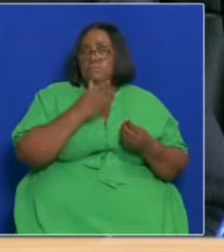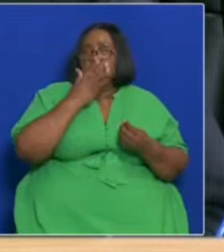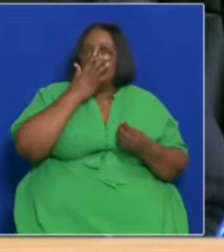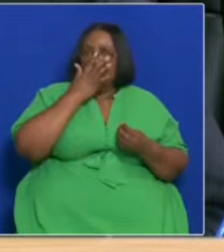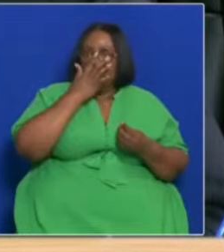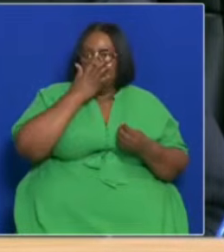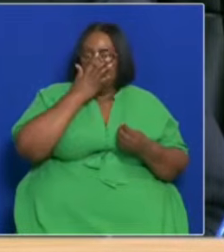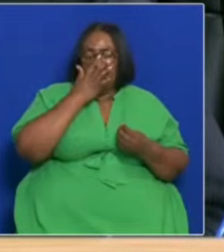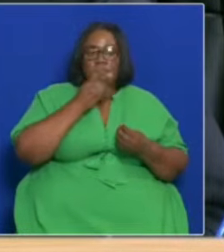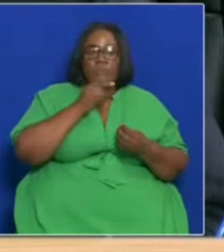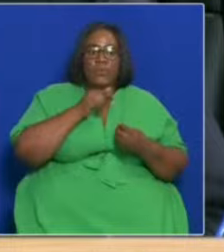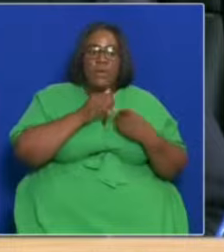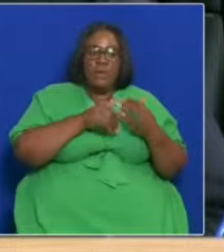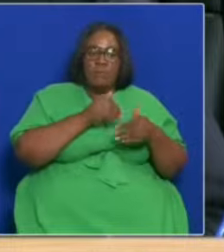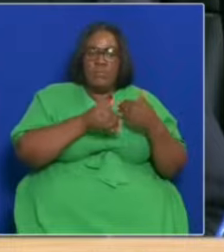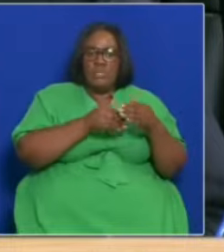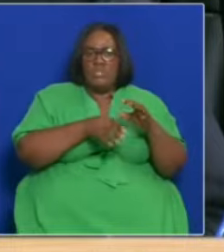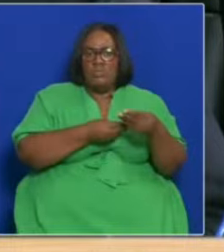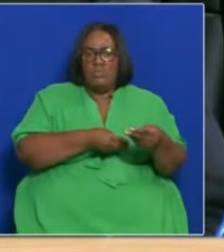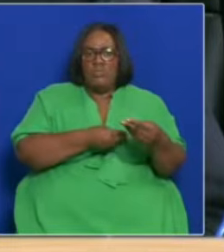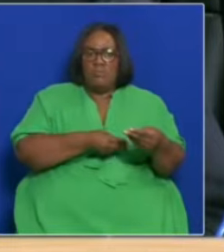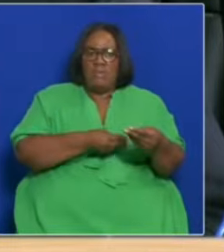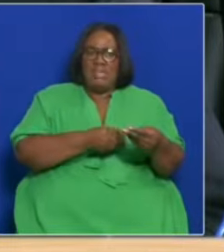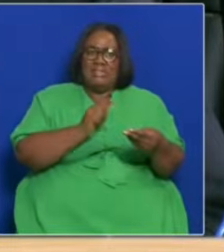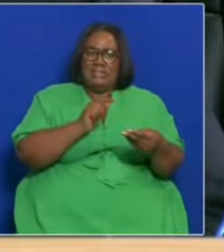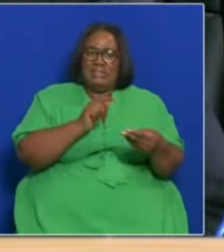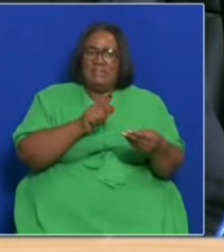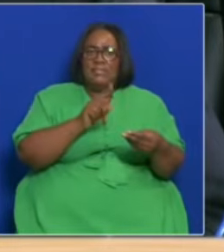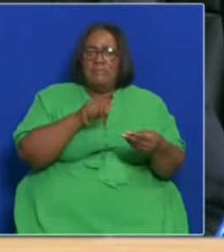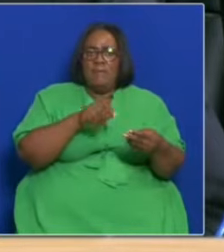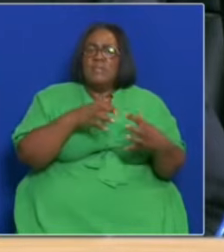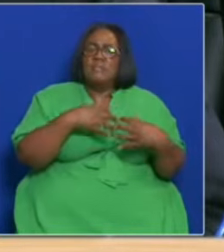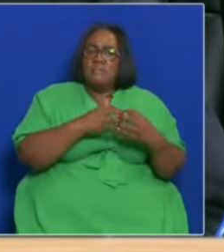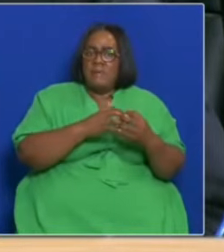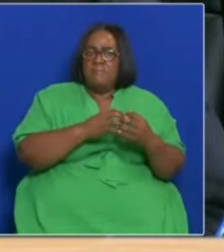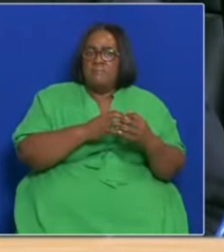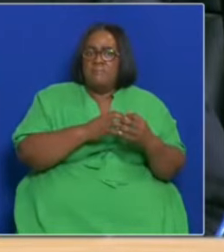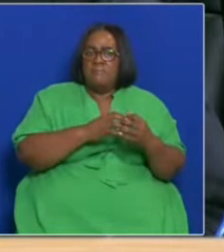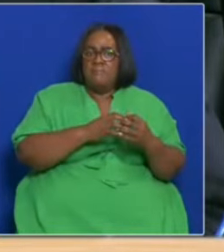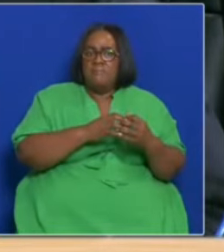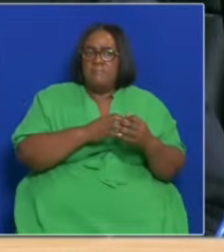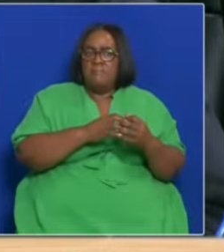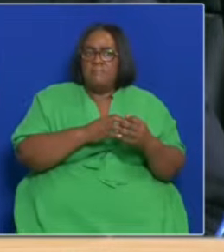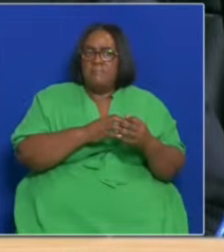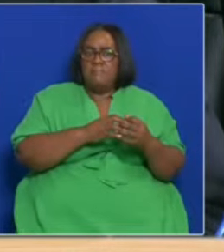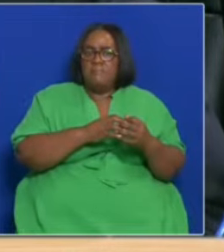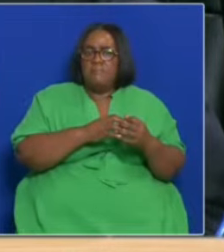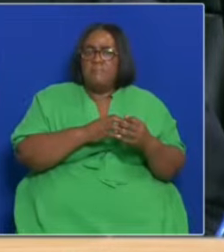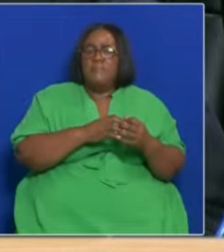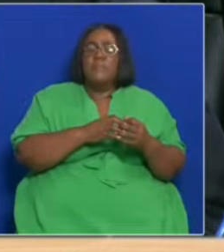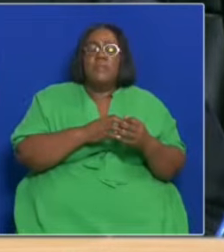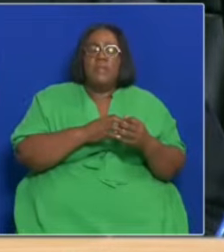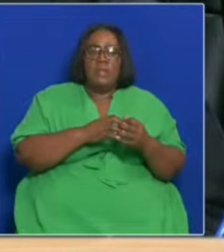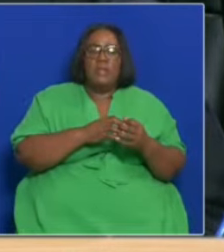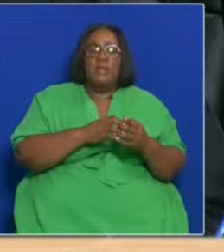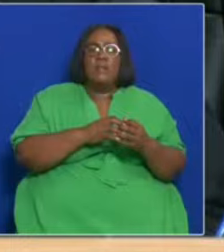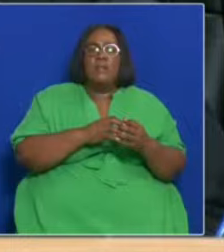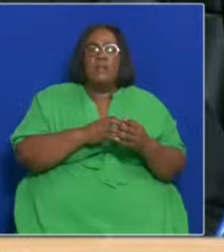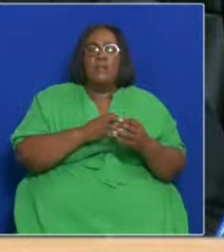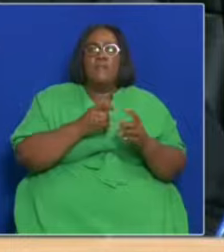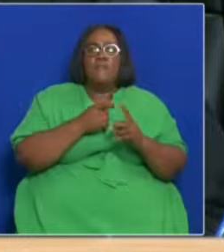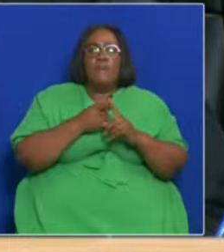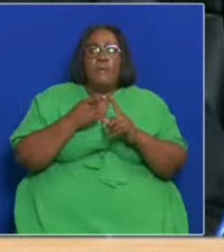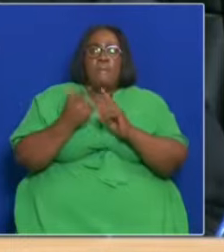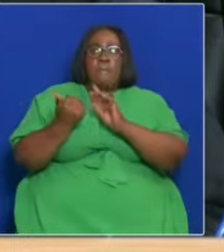process document should be created, and having its force from an act of